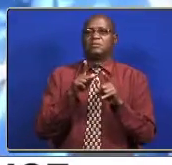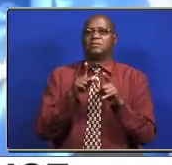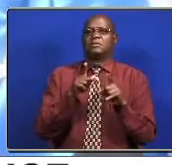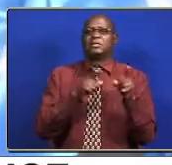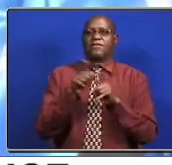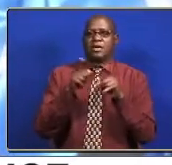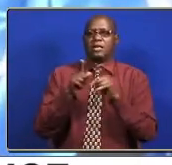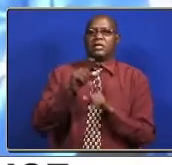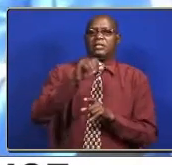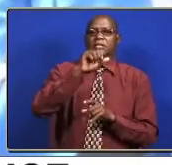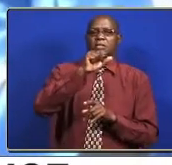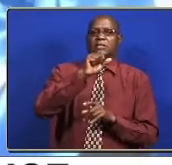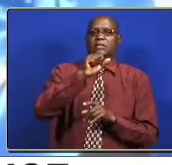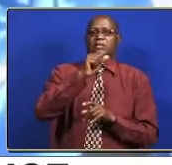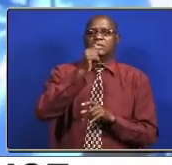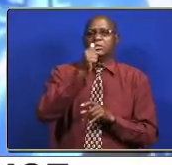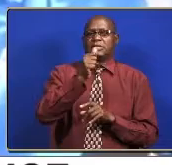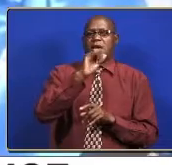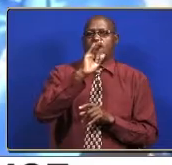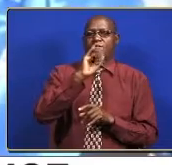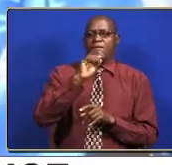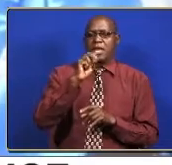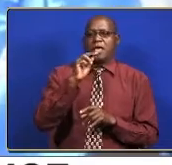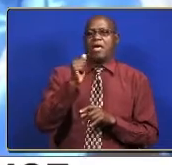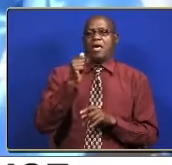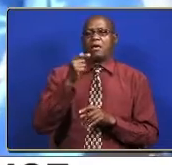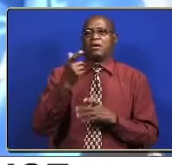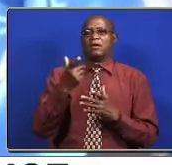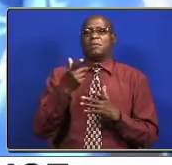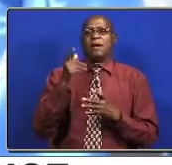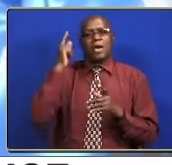Safina ni mpaka mwisho. Hakuna kurudi nyuma.